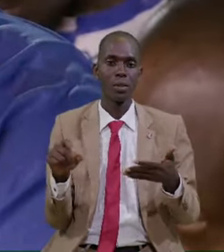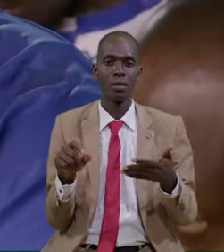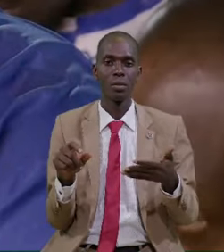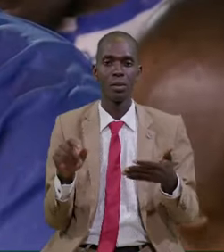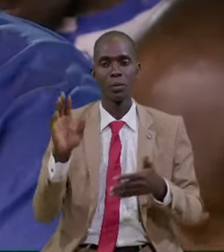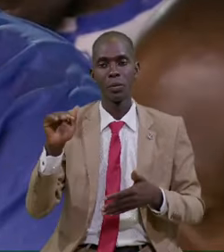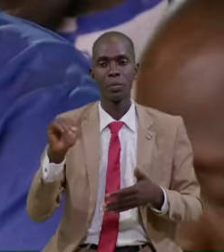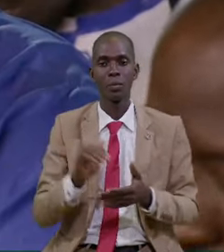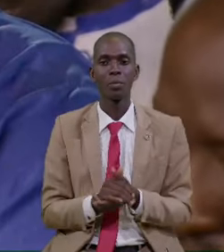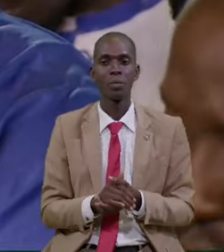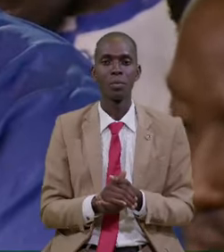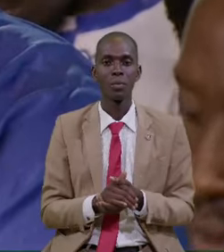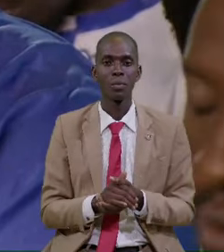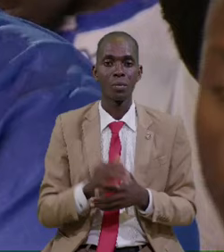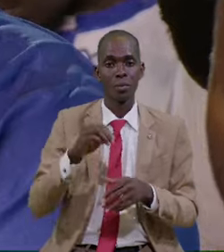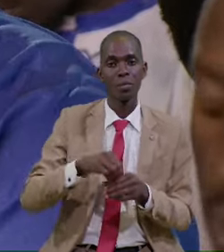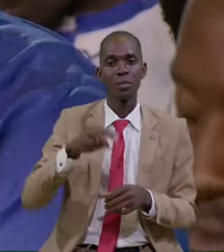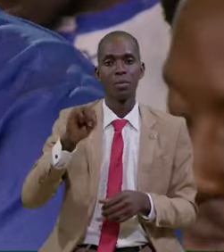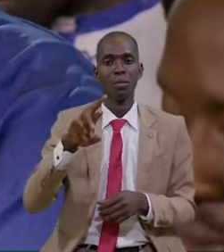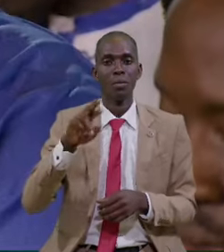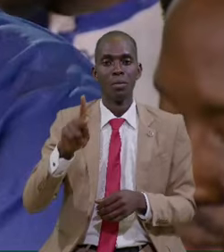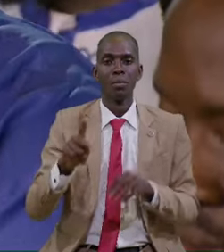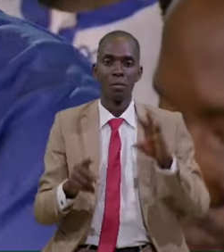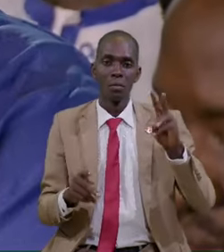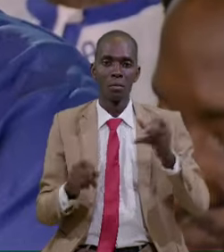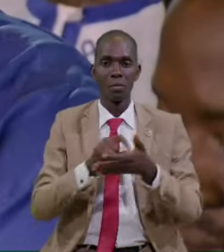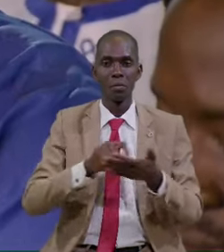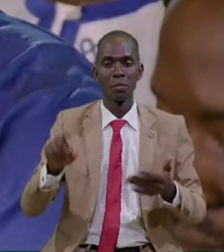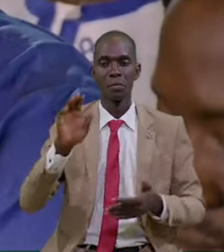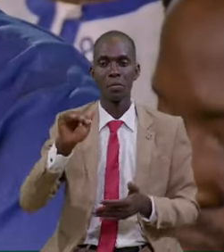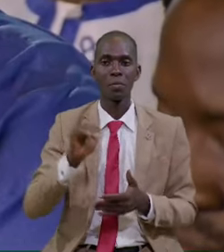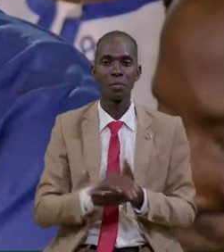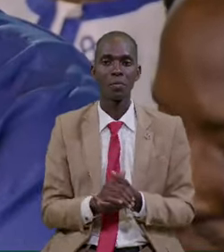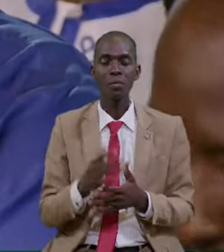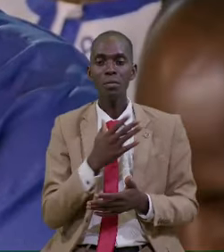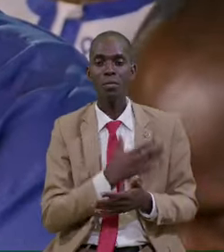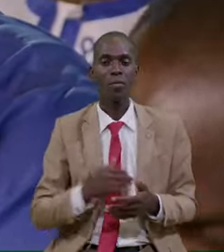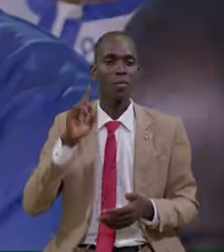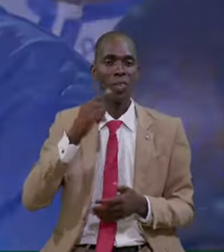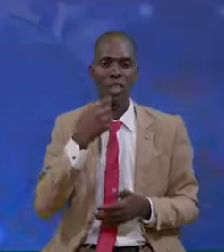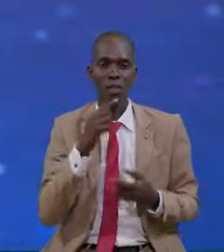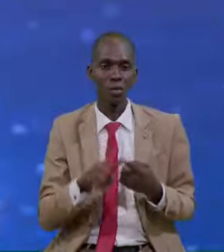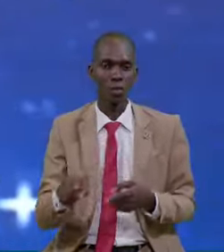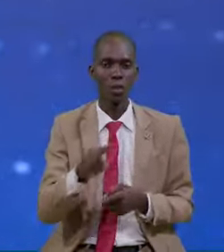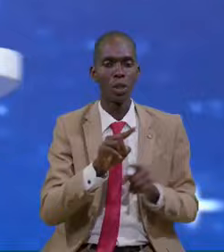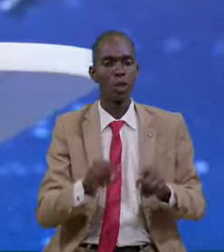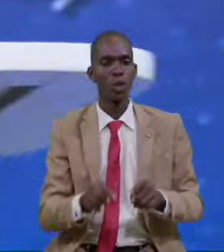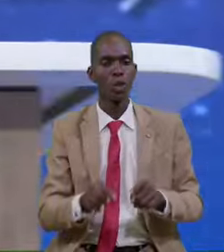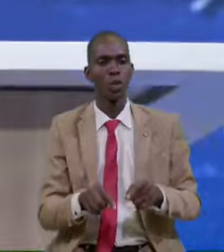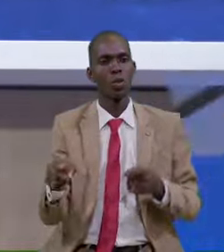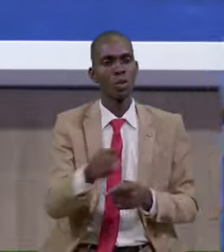15, in Mark chapter 16 verse 15, and he said unto them, go ye into all